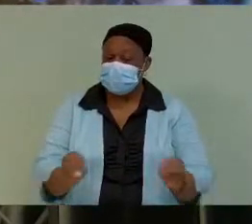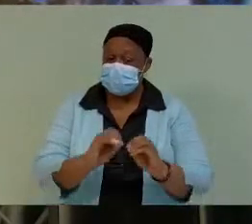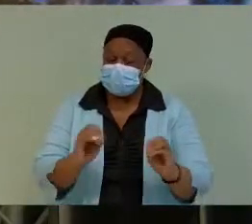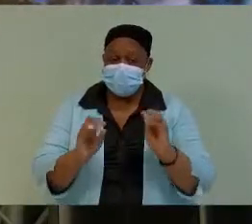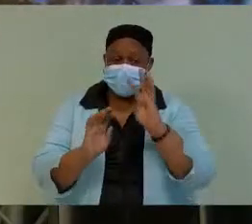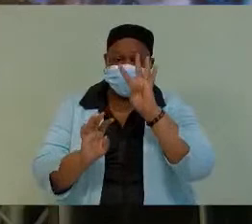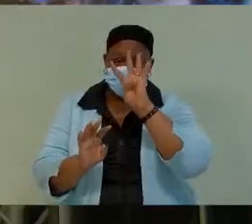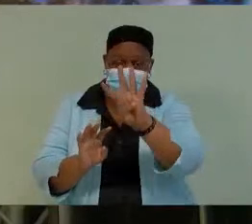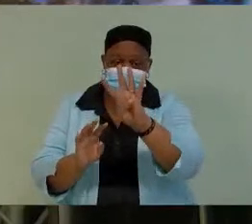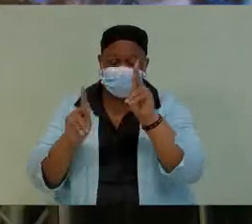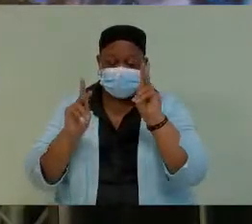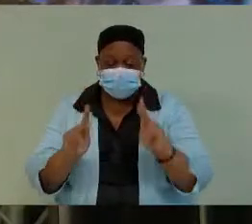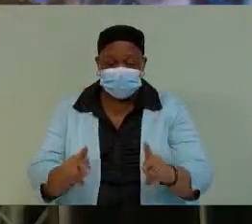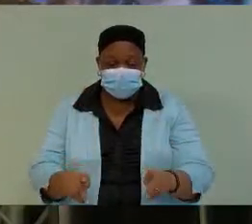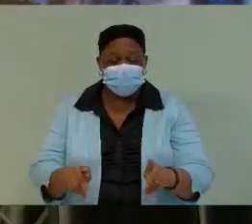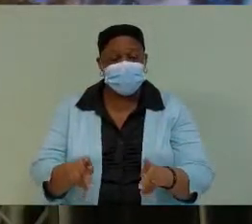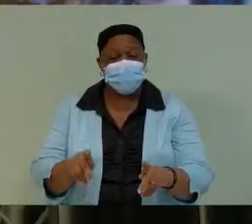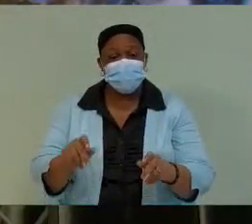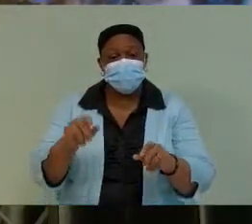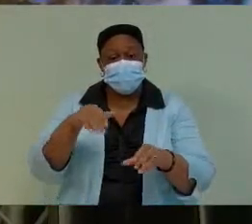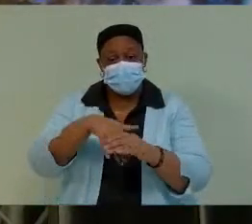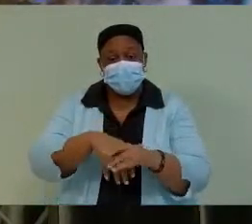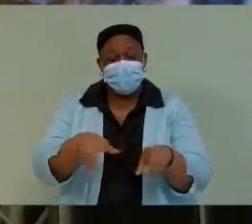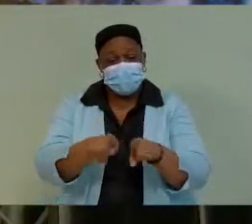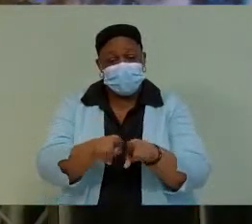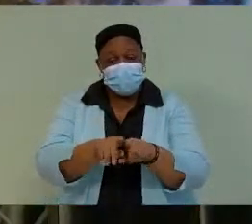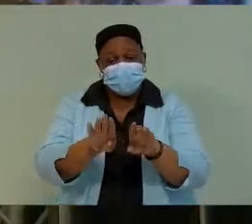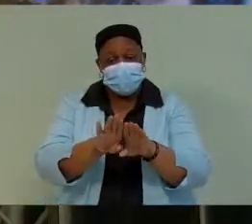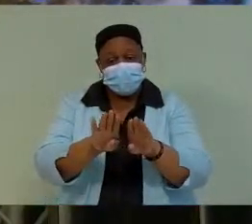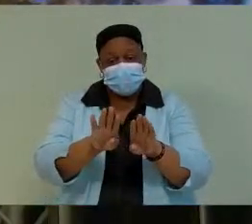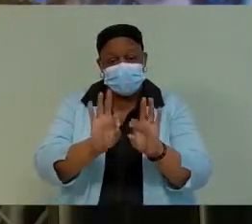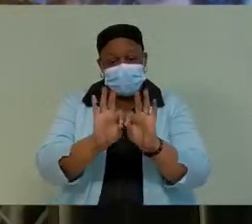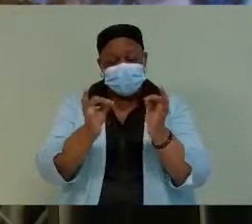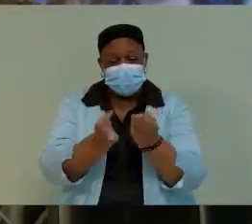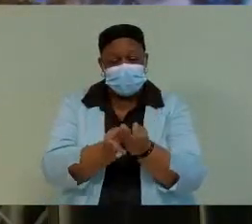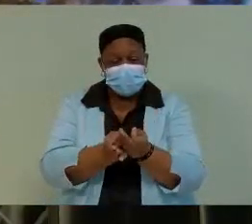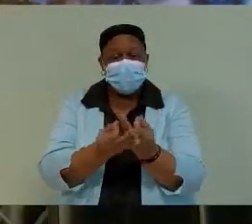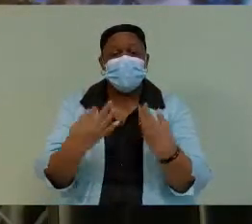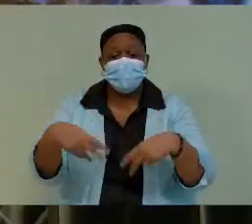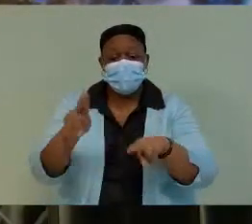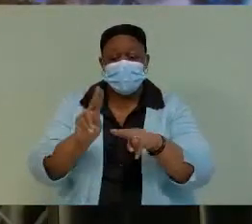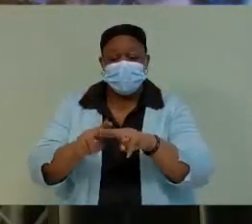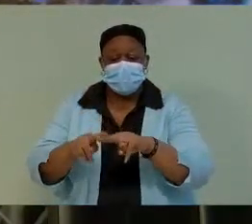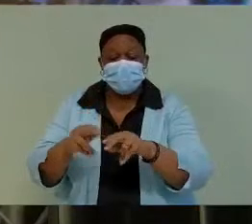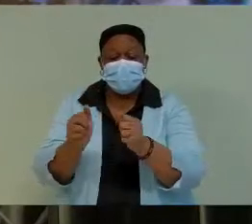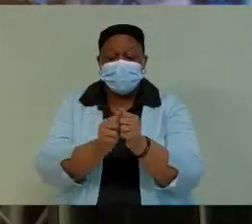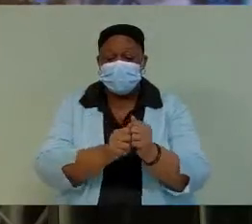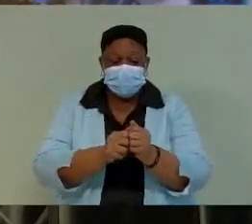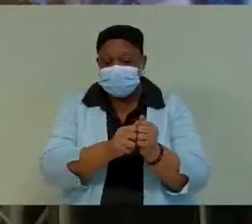4 members of the same household should be in close proximity to each other